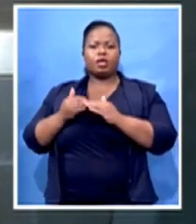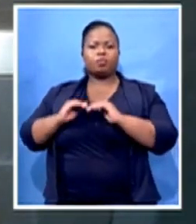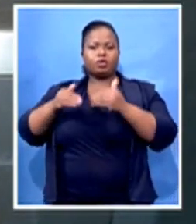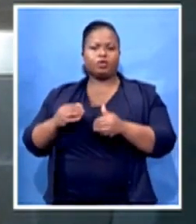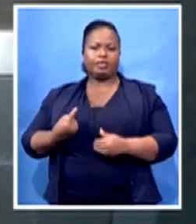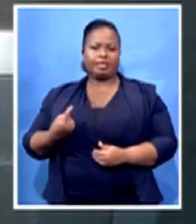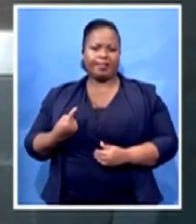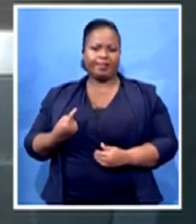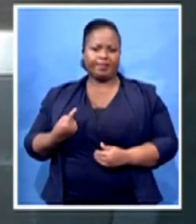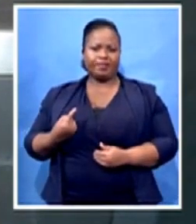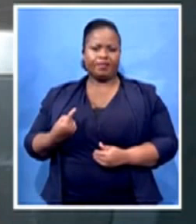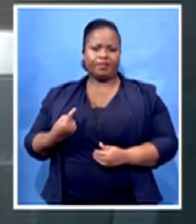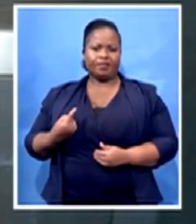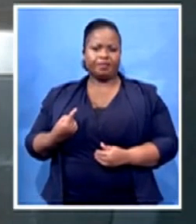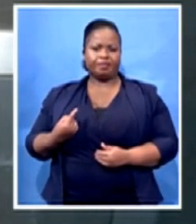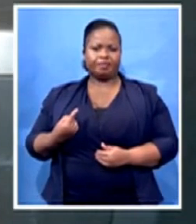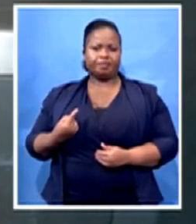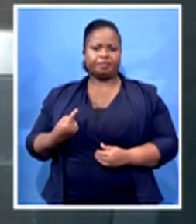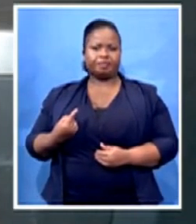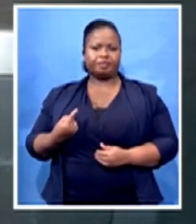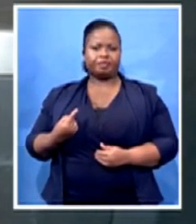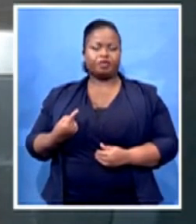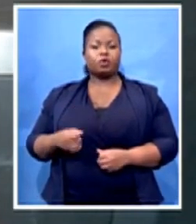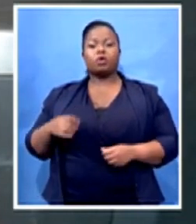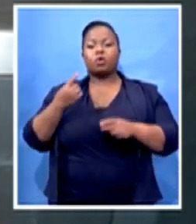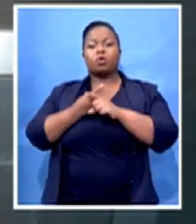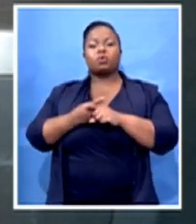of us are now working from home, as organizations are trying